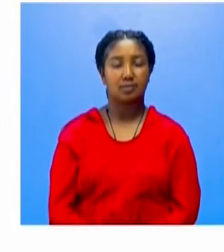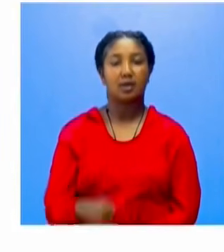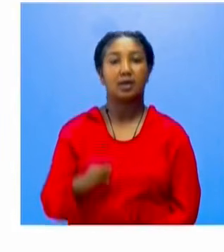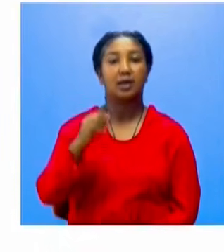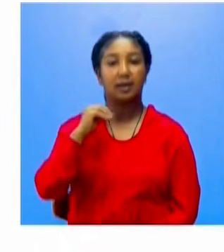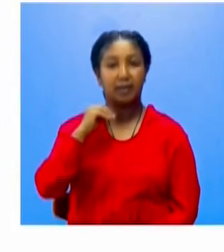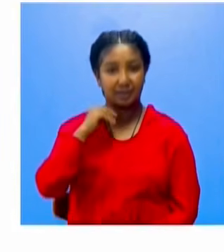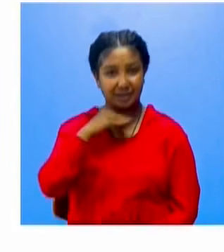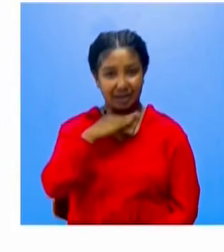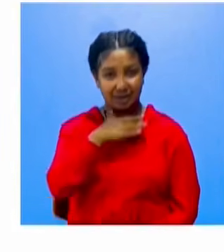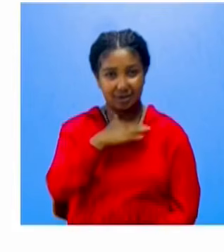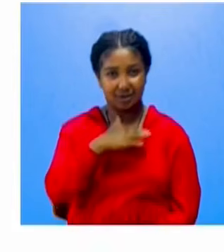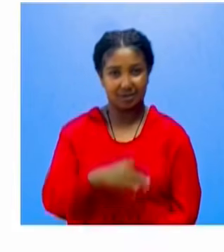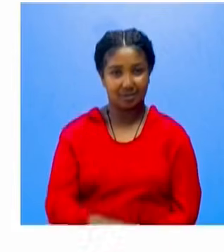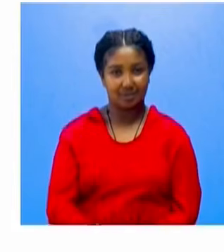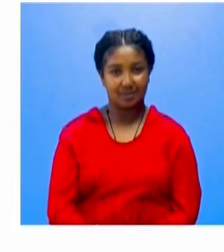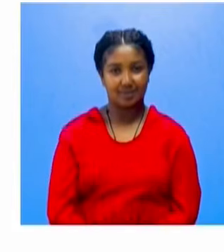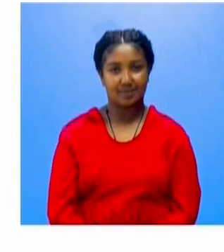dirty